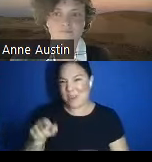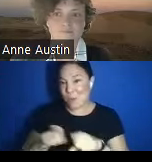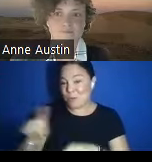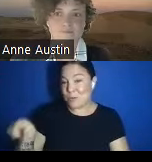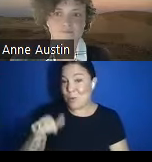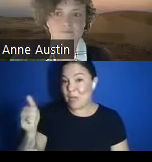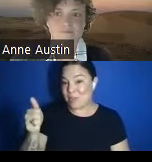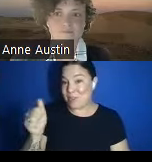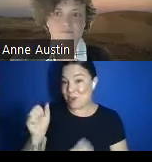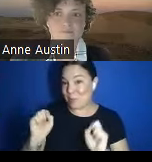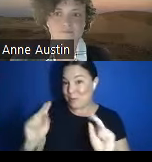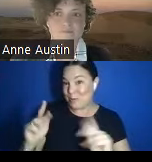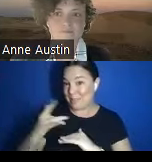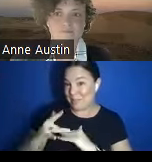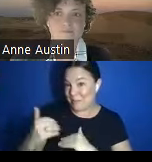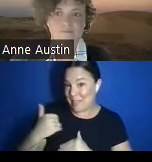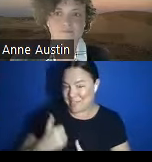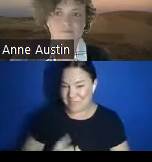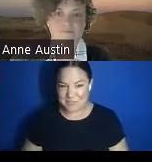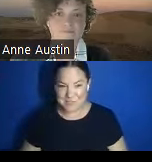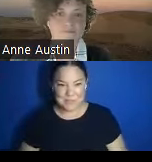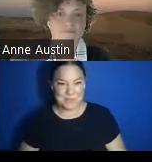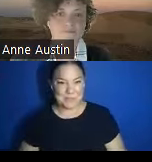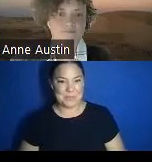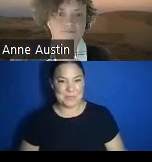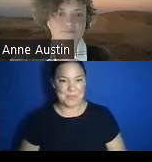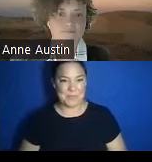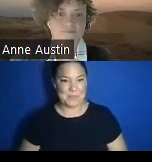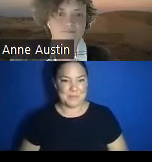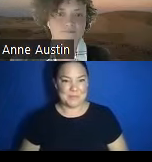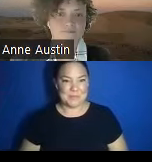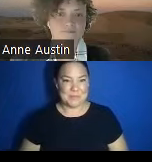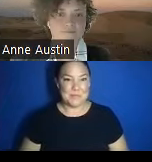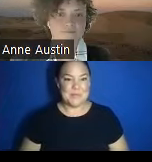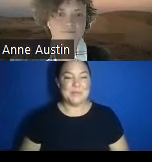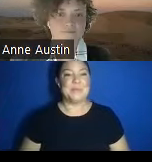and other opportunities and talks. So we are here today